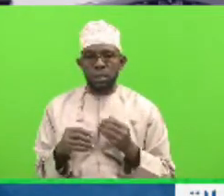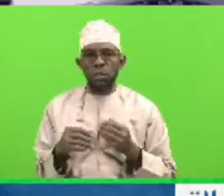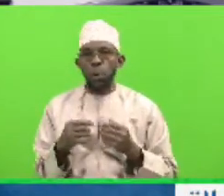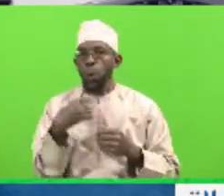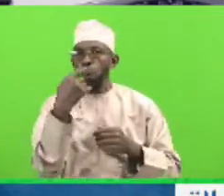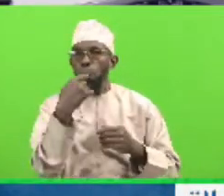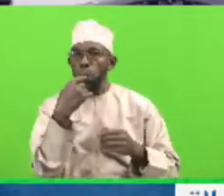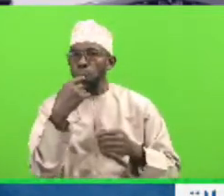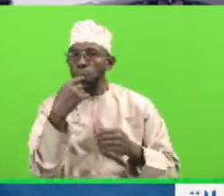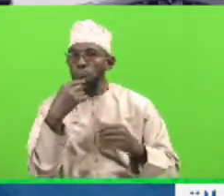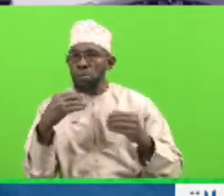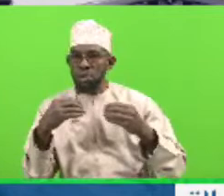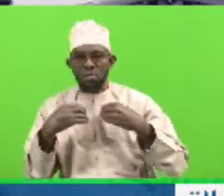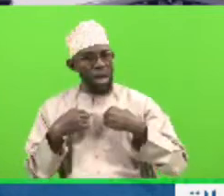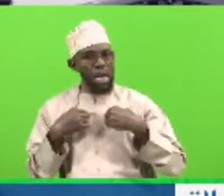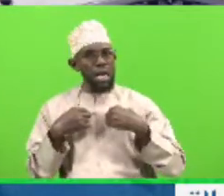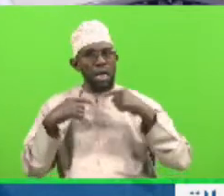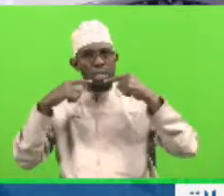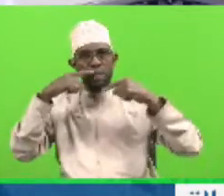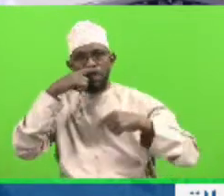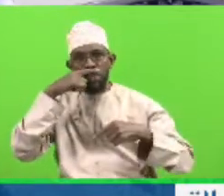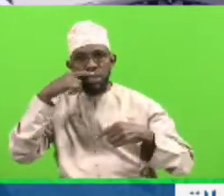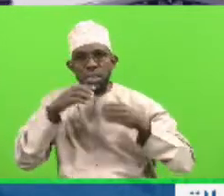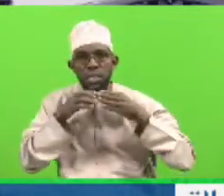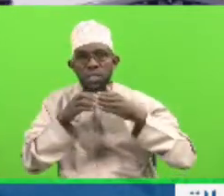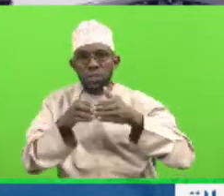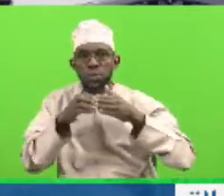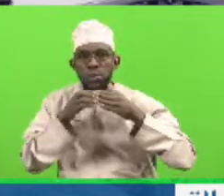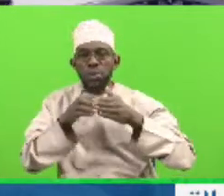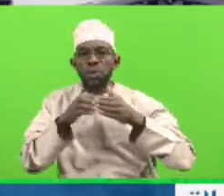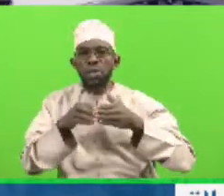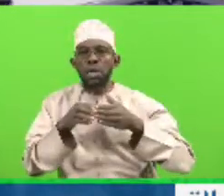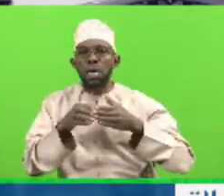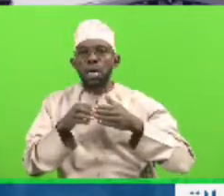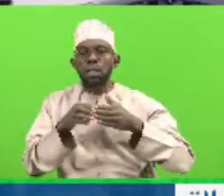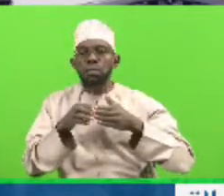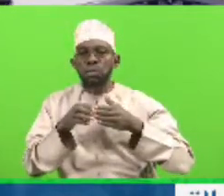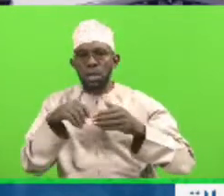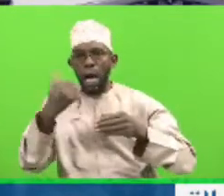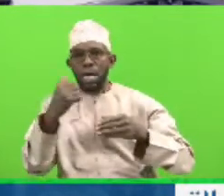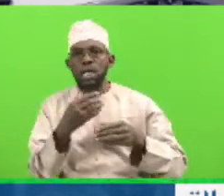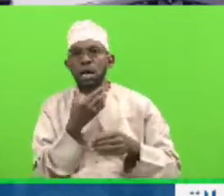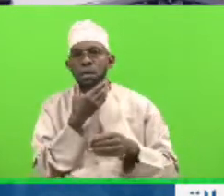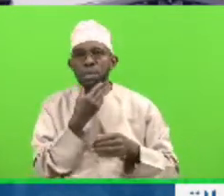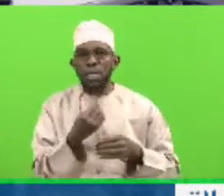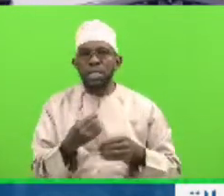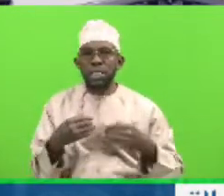who are attracted sexually or romantically to other men.